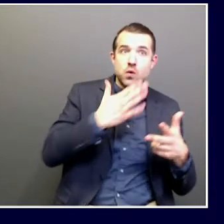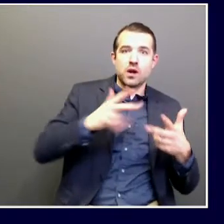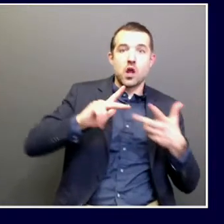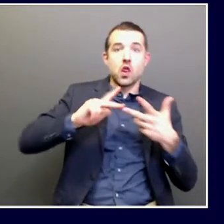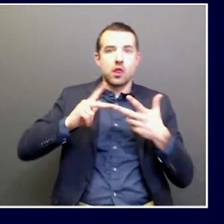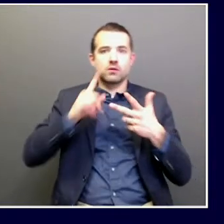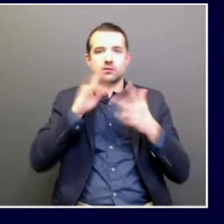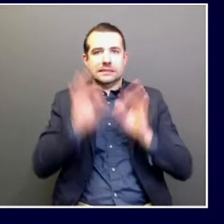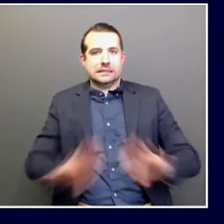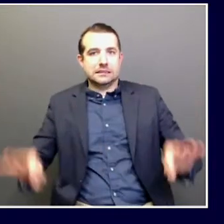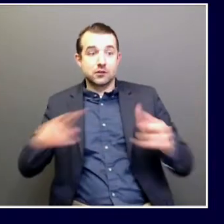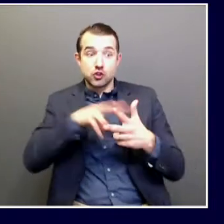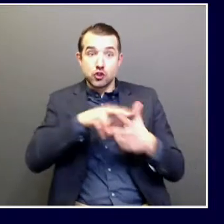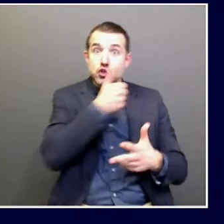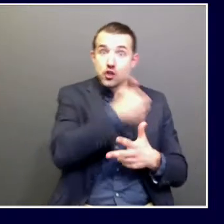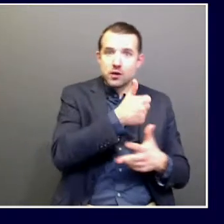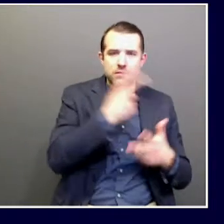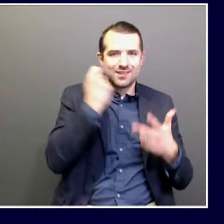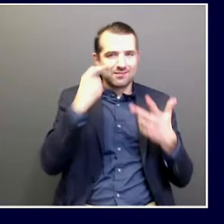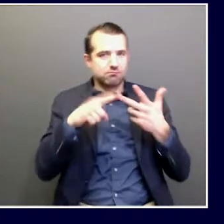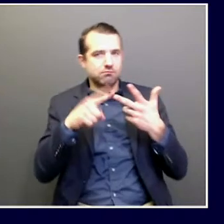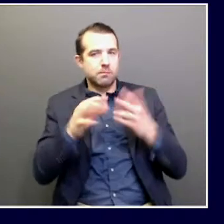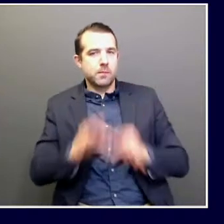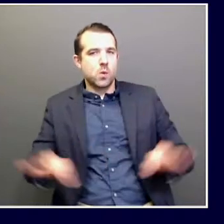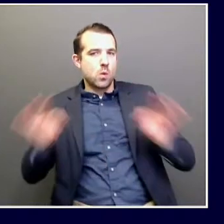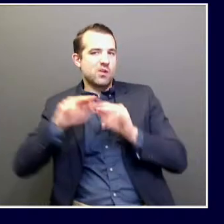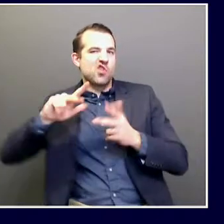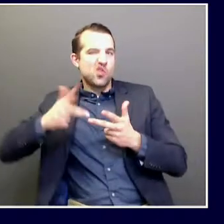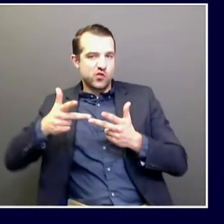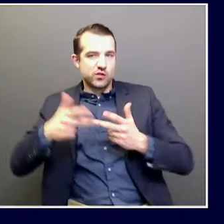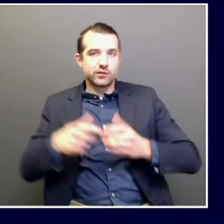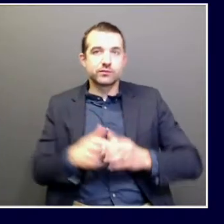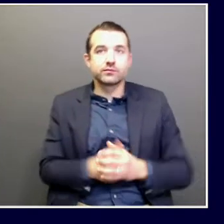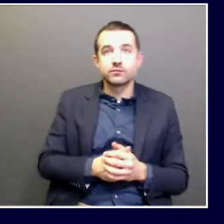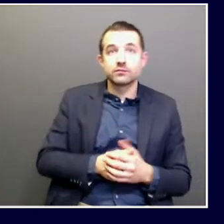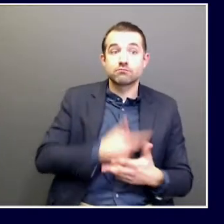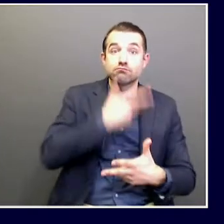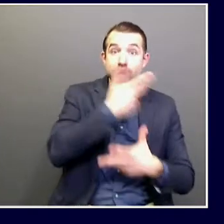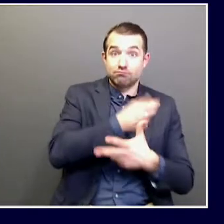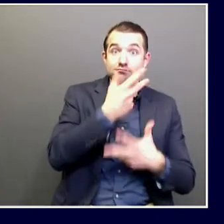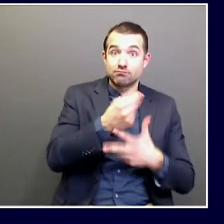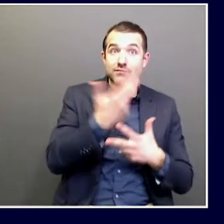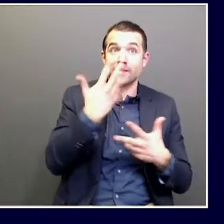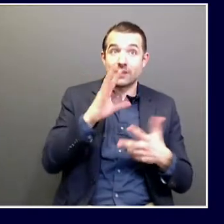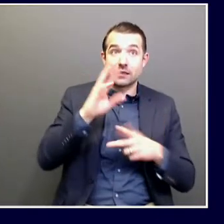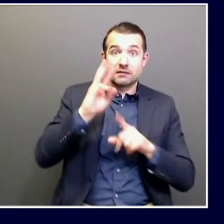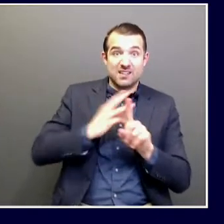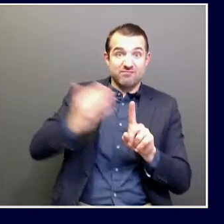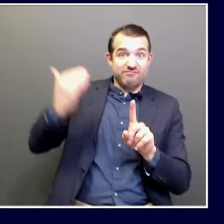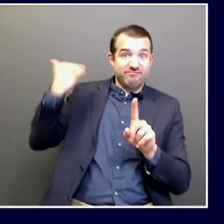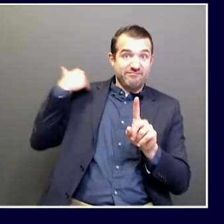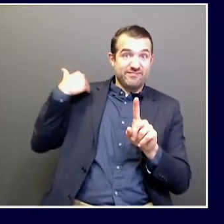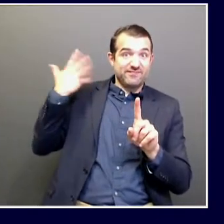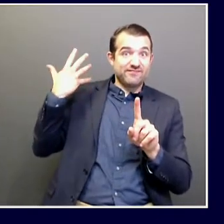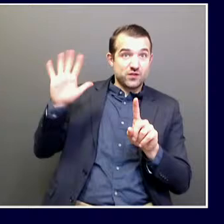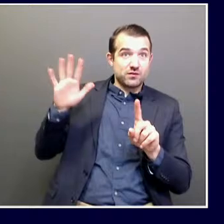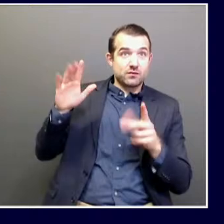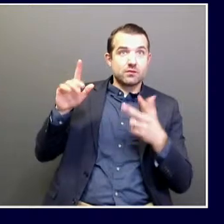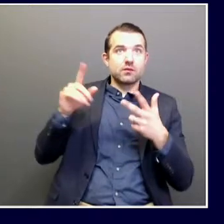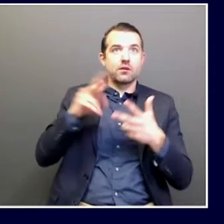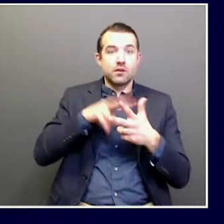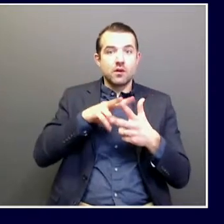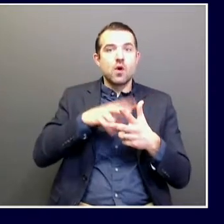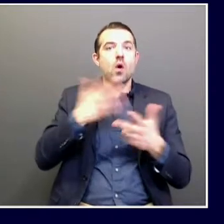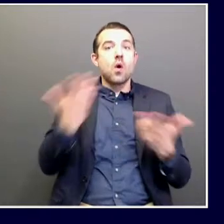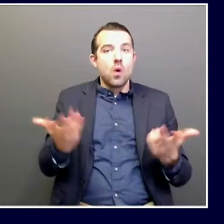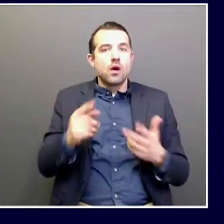6 months since your second shot of Pfizer or Moderna, or 2 months since your single shot of